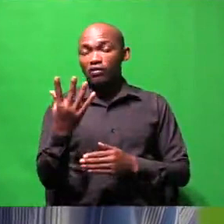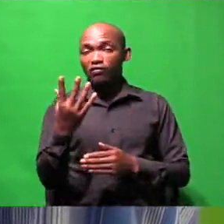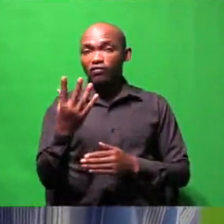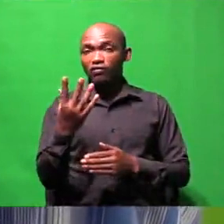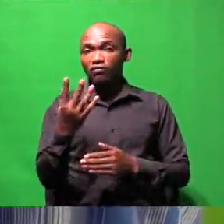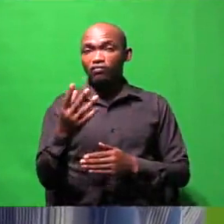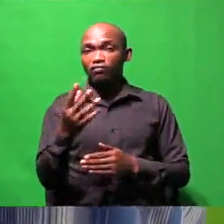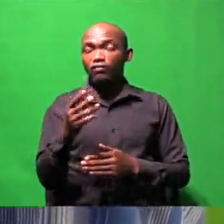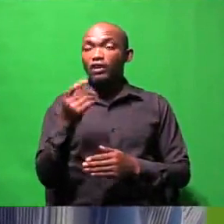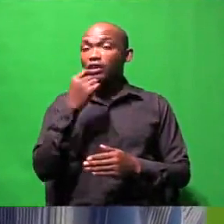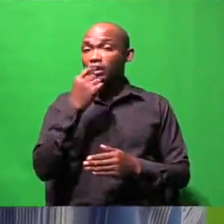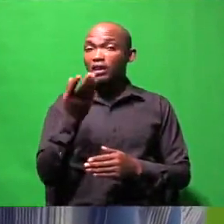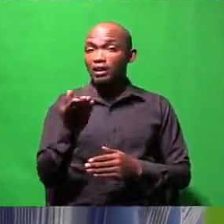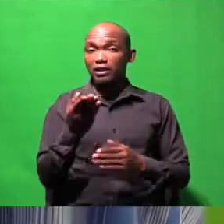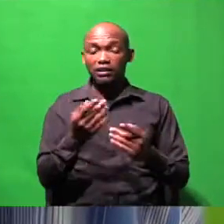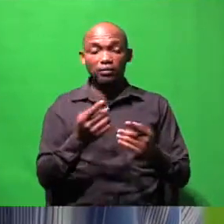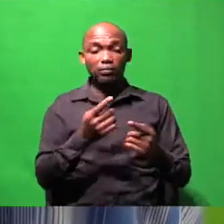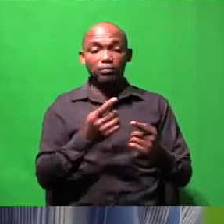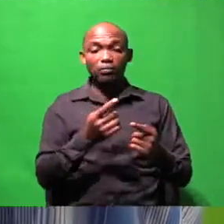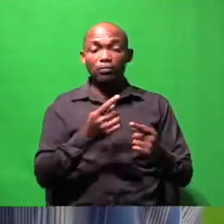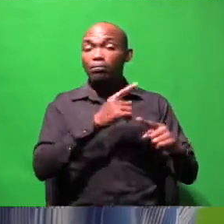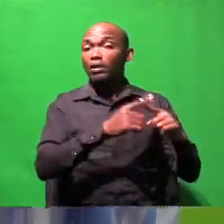So there is multiple of n.